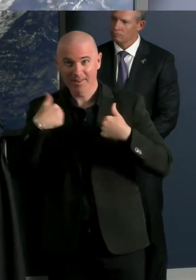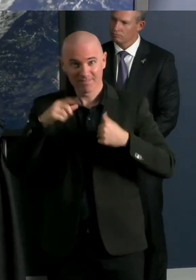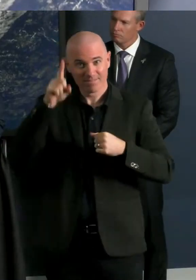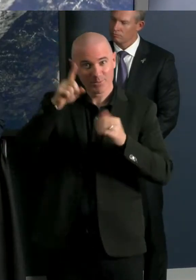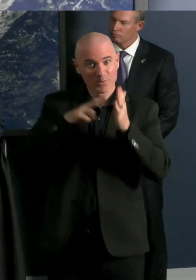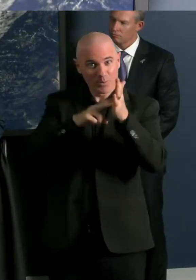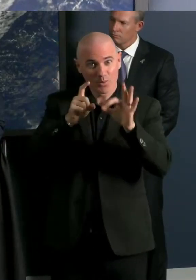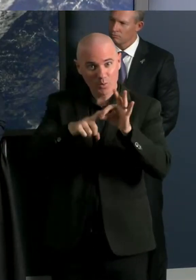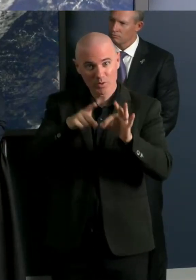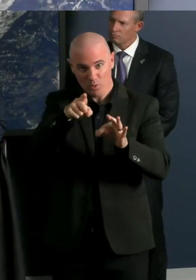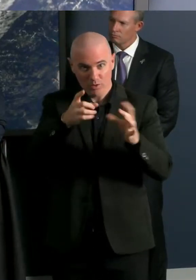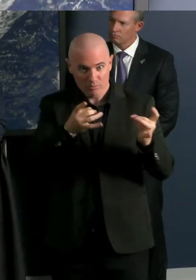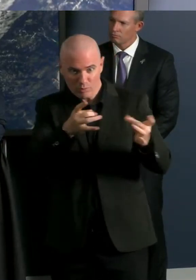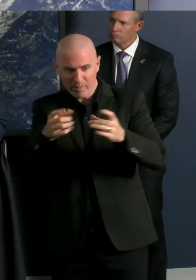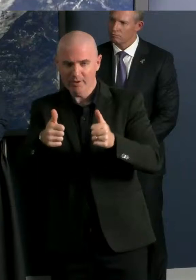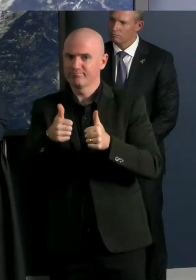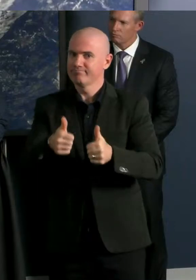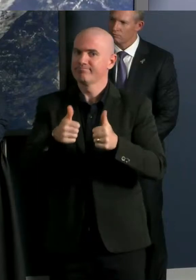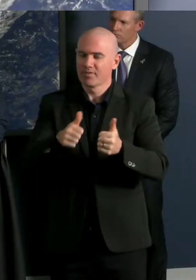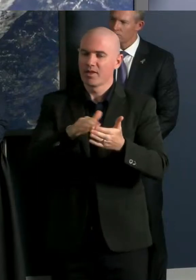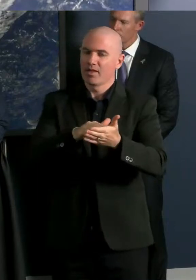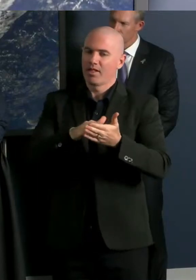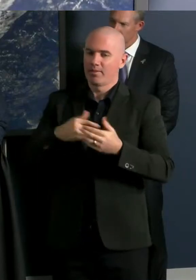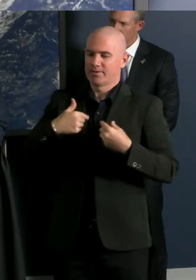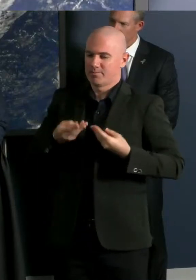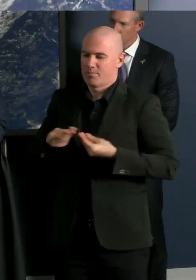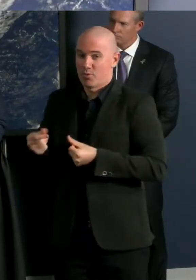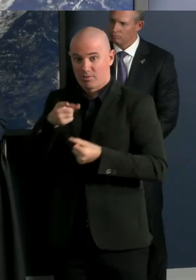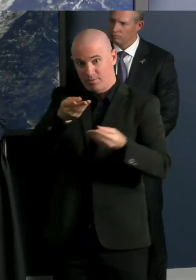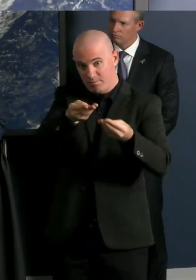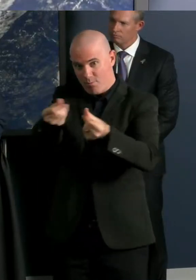It helps us do our job, and I encourage that